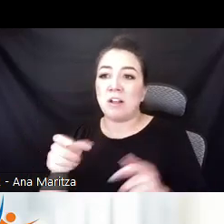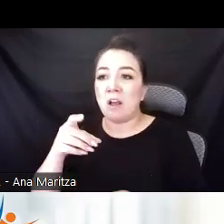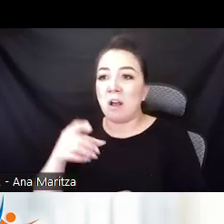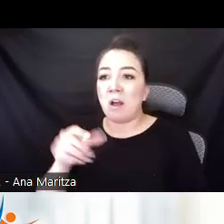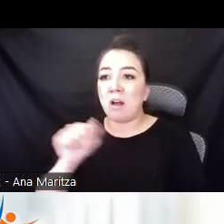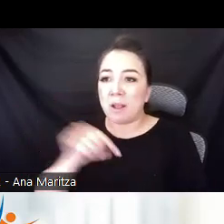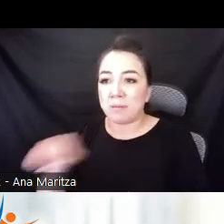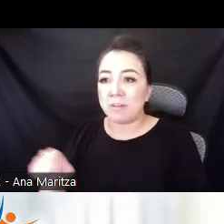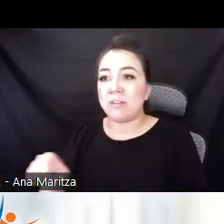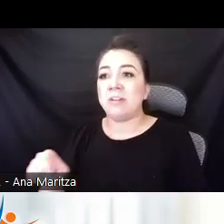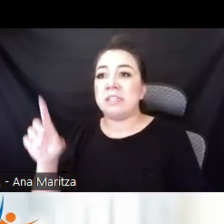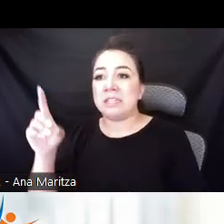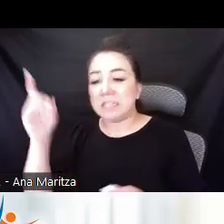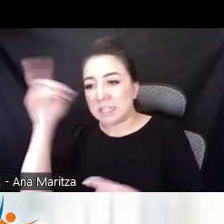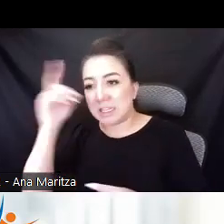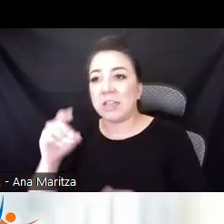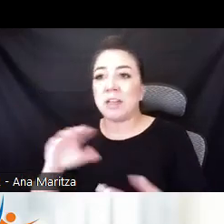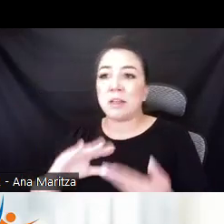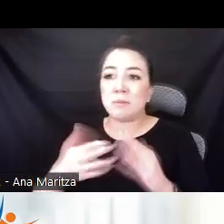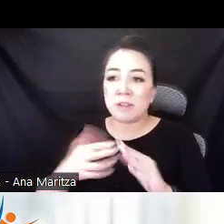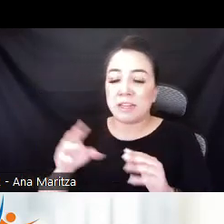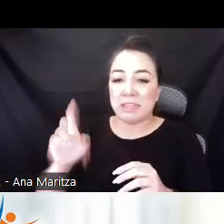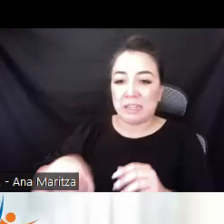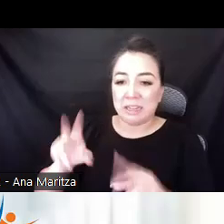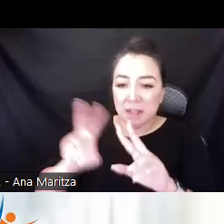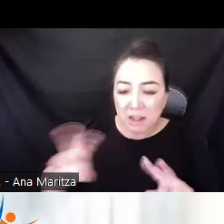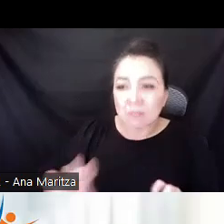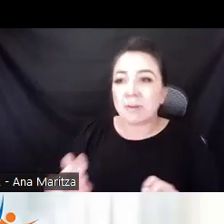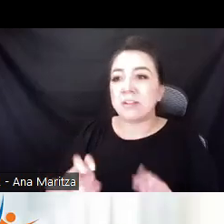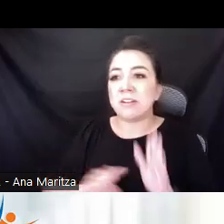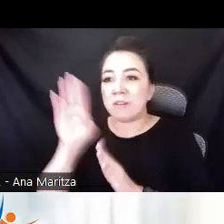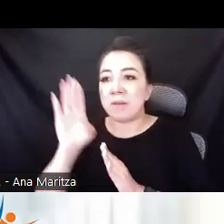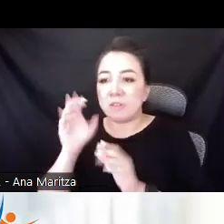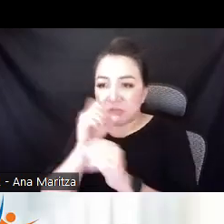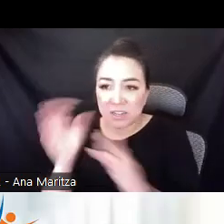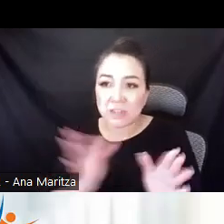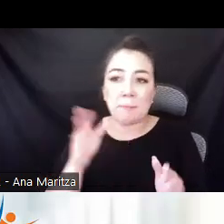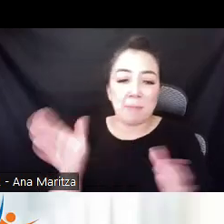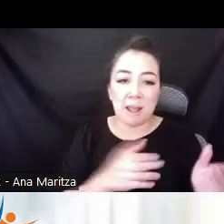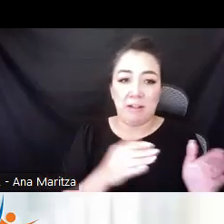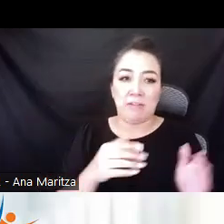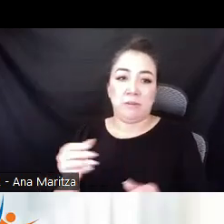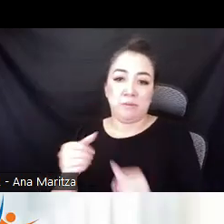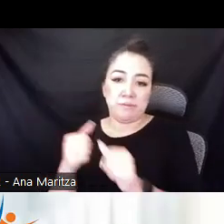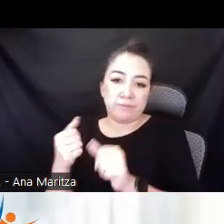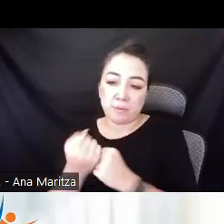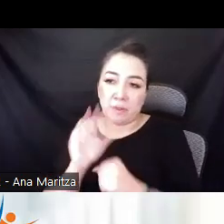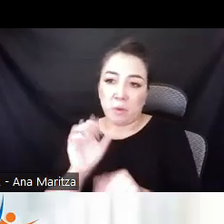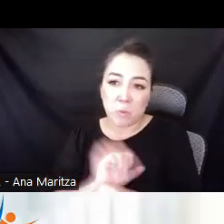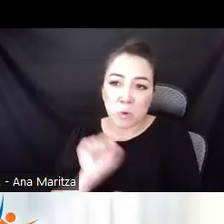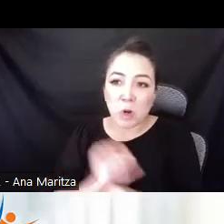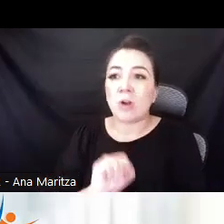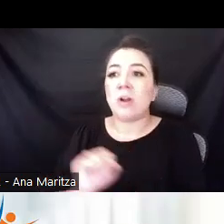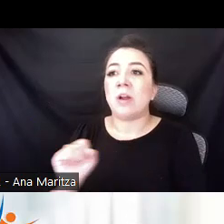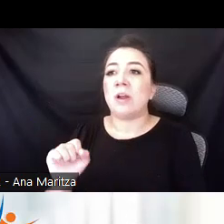related dementias community needs assessment, develop a strategic plan to carry out their work, and develop and engage a local